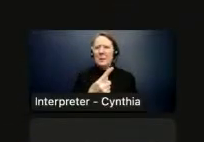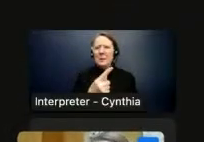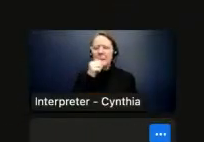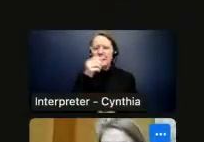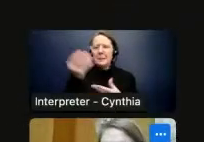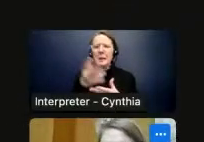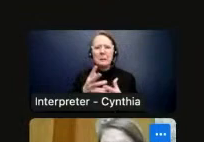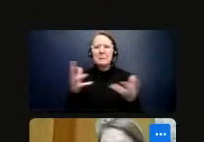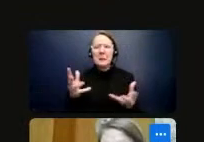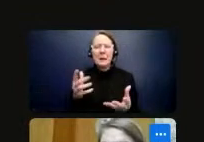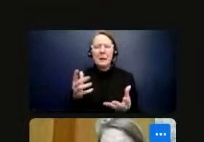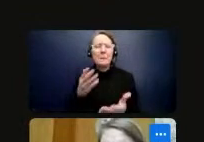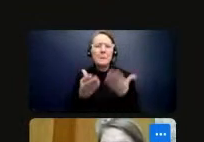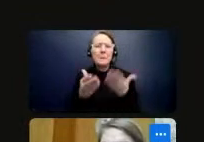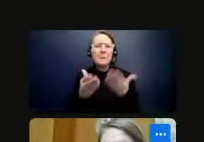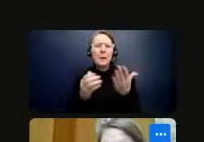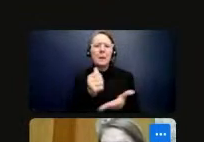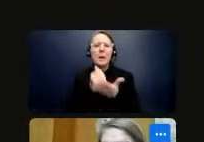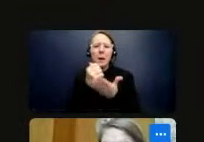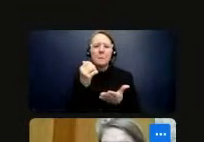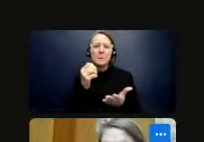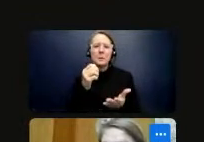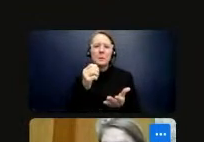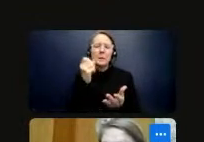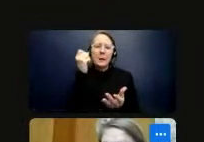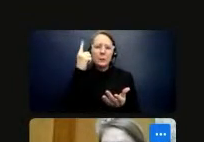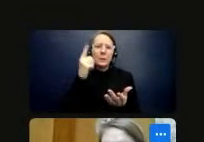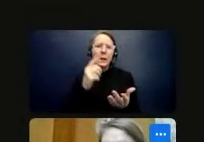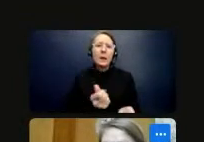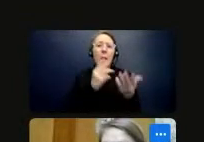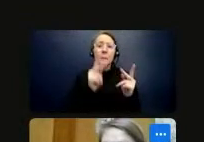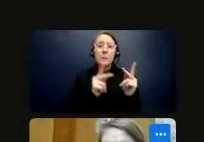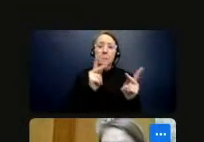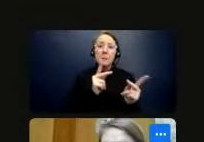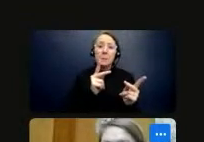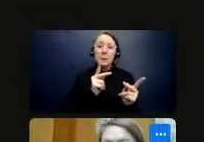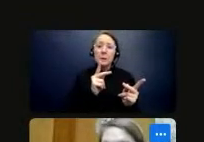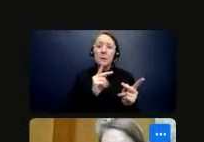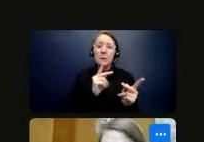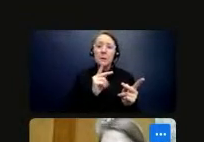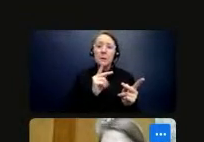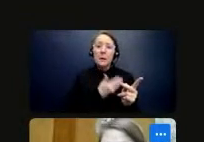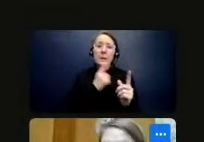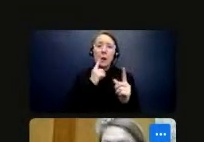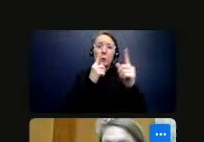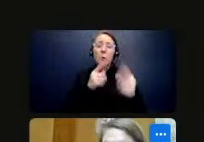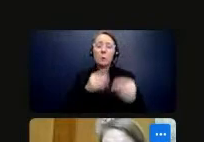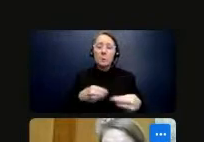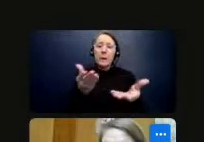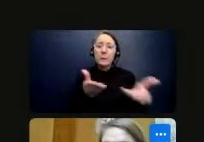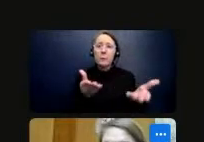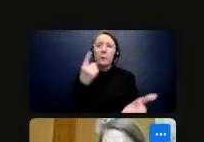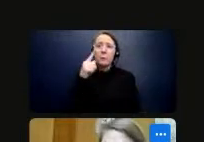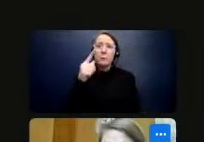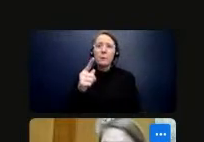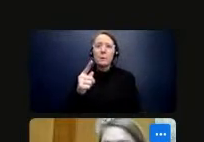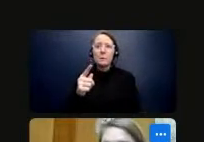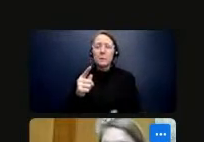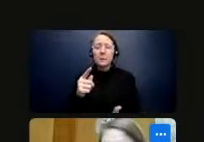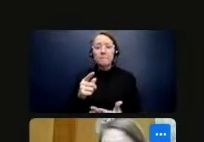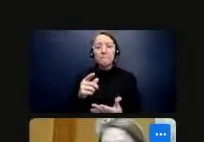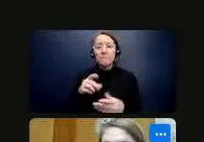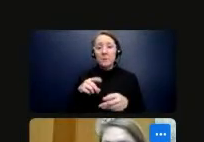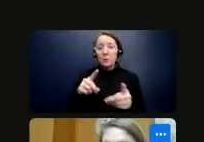would be helpful to be able to understand the number of people we're intending to serve during this time. And, you know, we can start